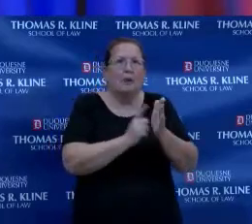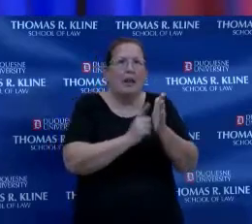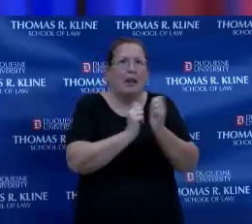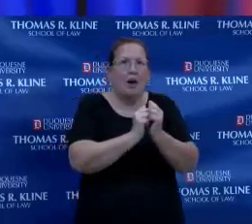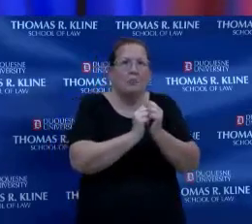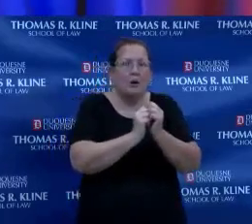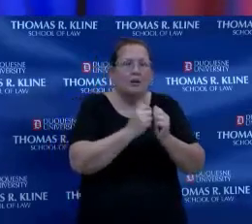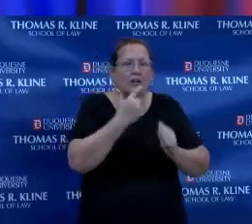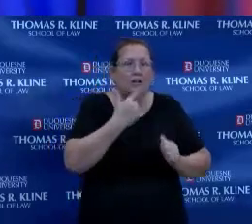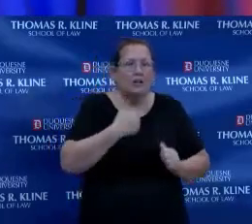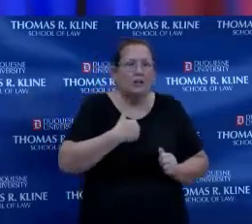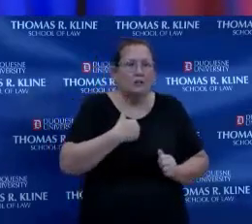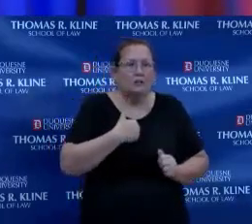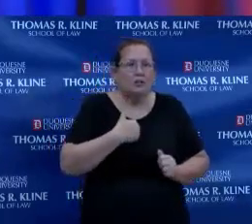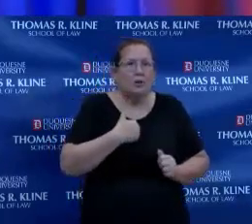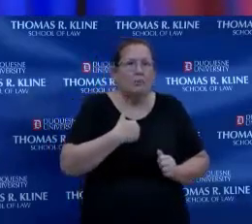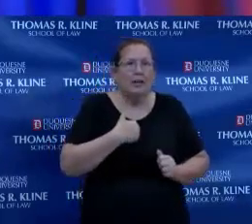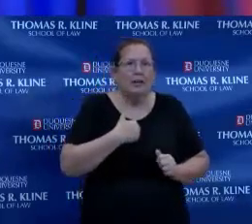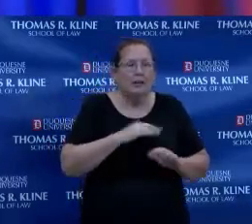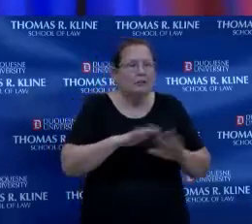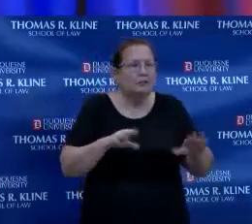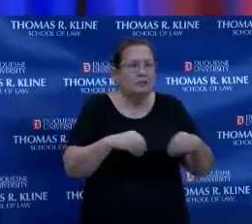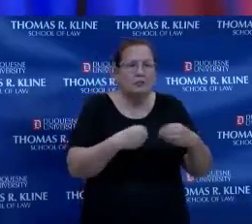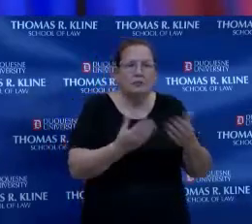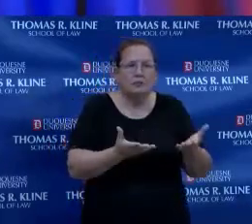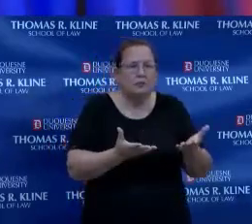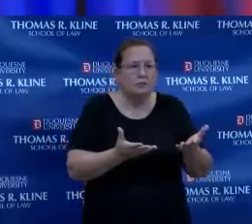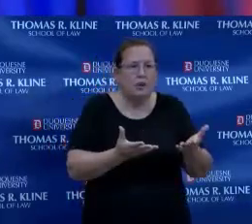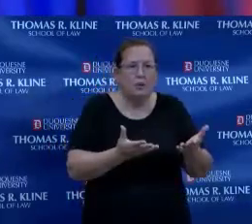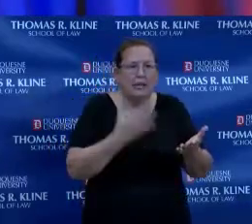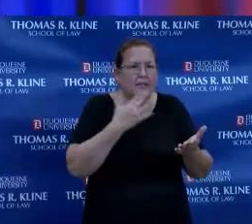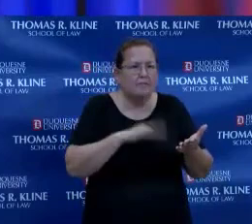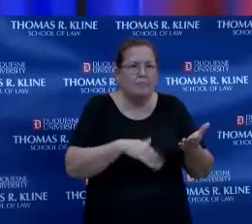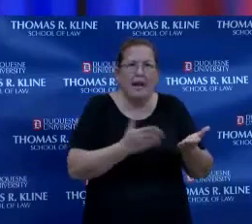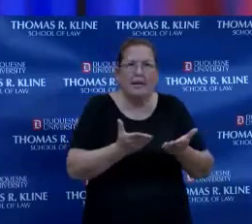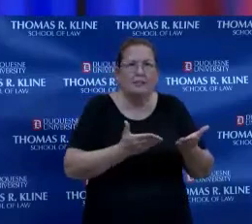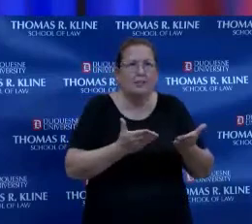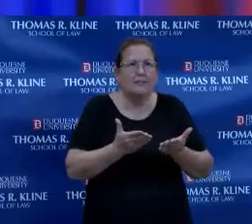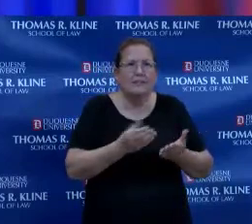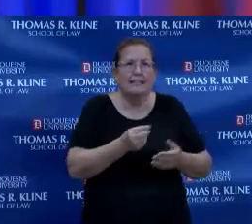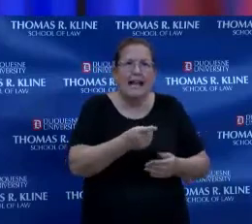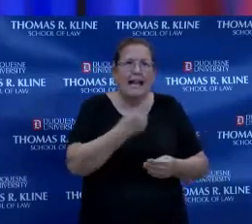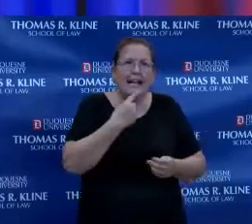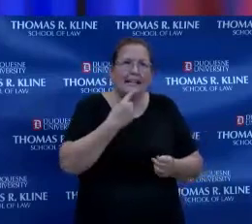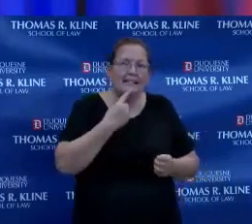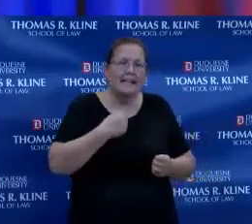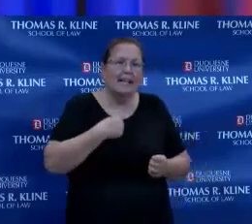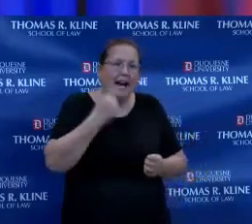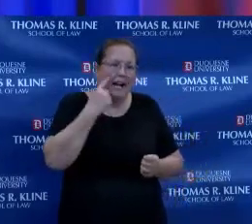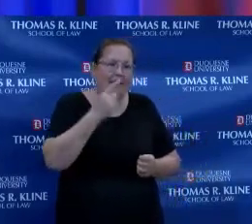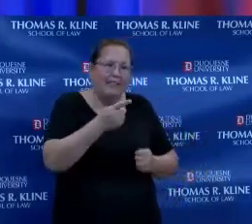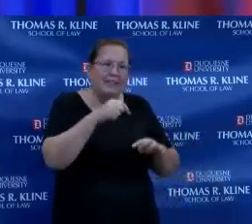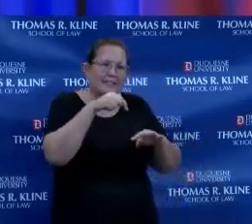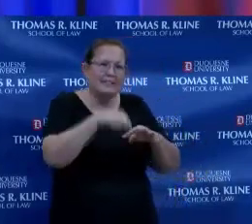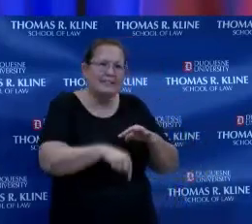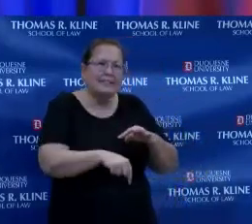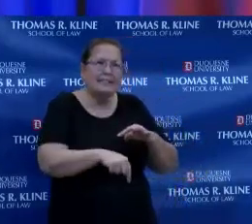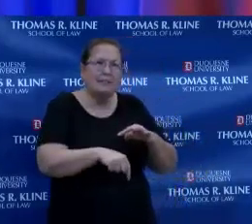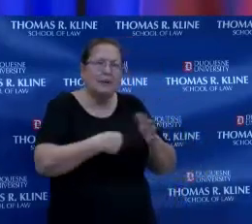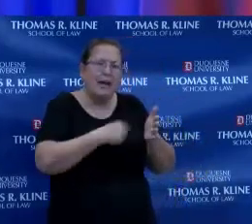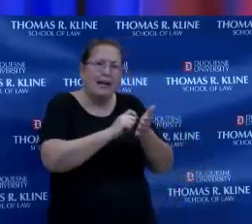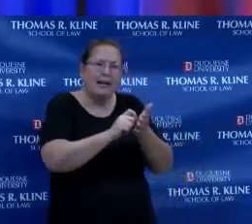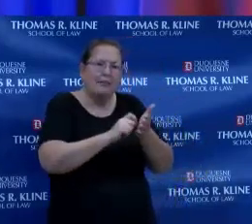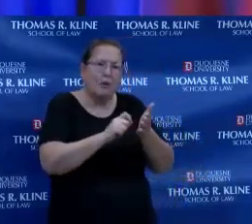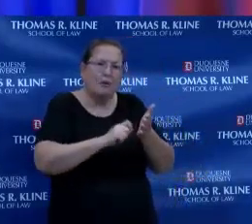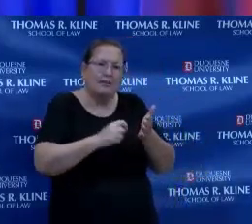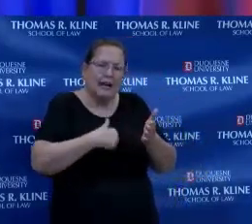me he heard in a Yom Kippur service from his rabbi. And he said, I think this is profound. And I wrote it down and I